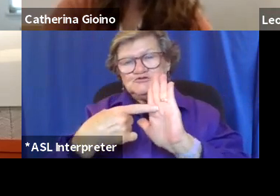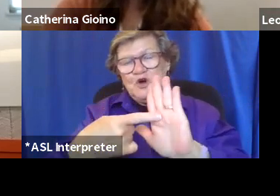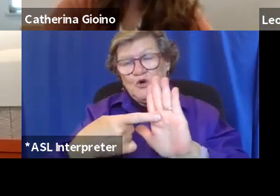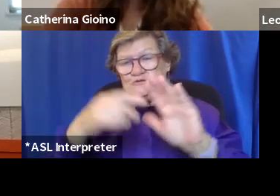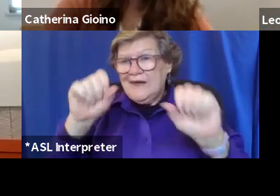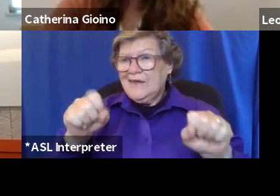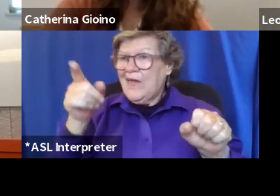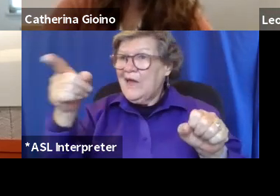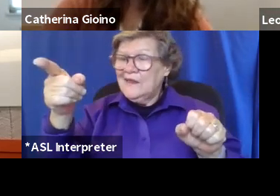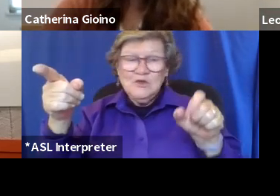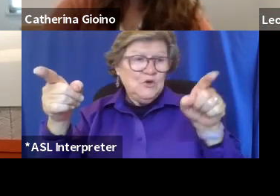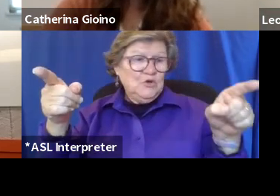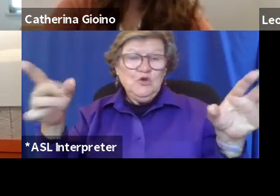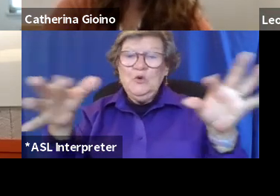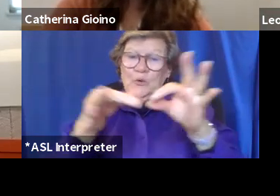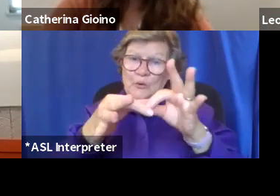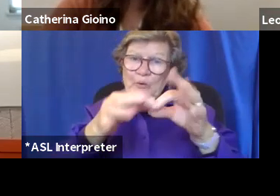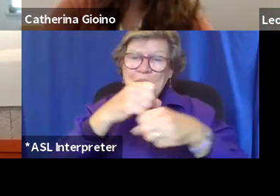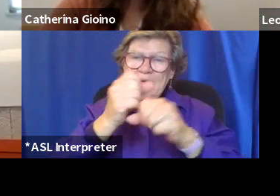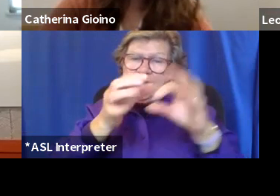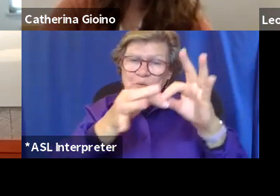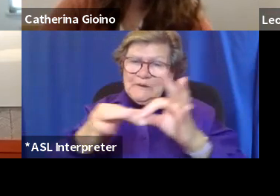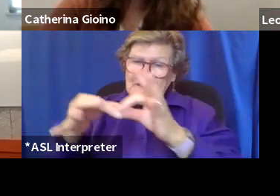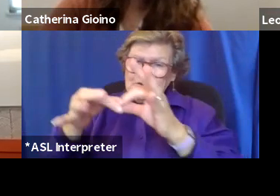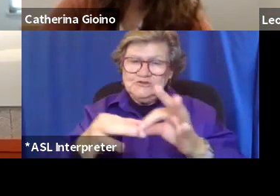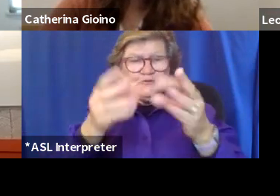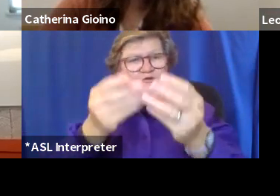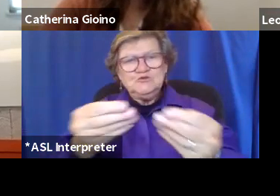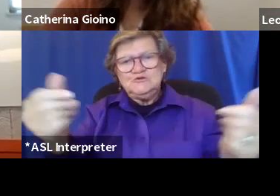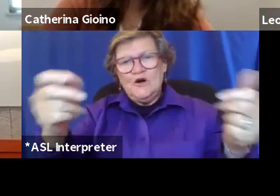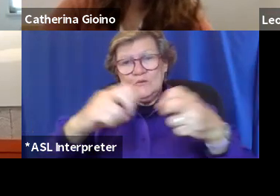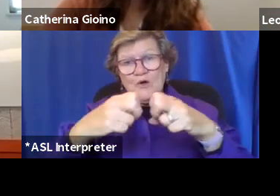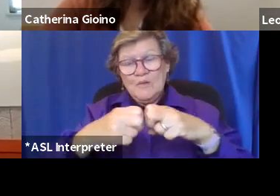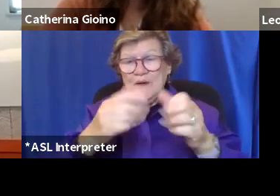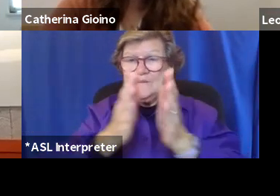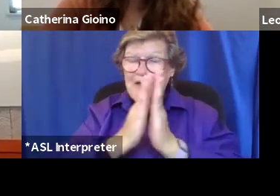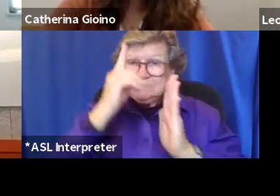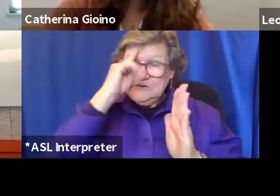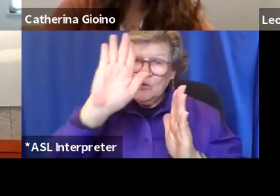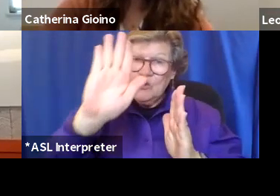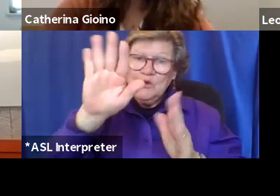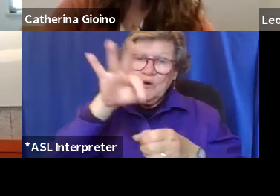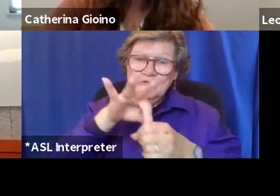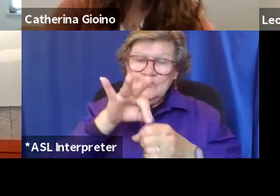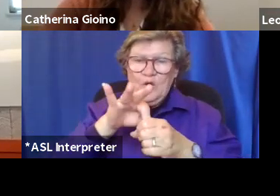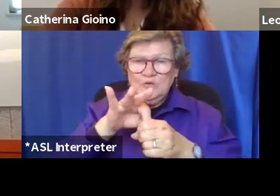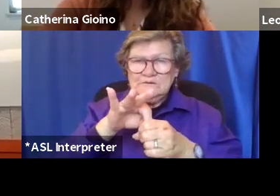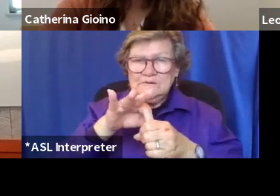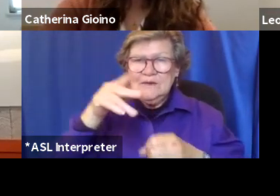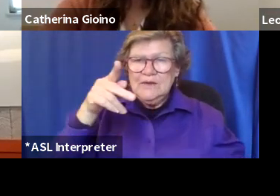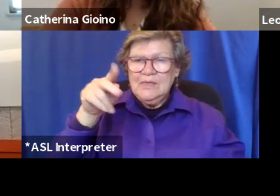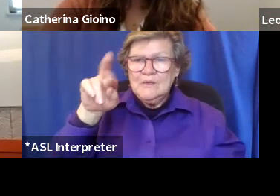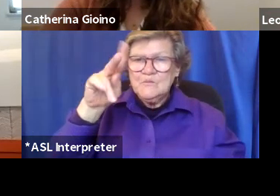these problems. And those are some of the reasons why I'm asking for your vote, your number one vote in the upcoming primary. Visit the